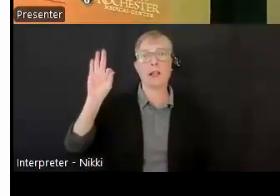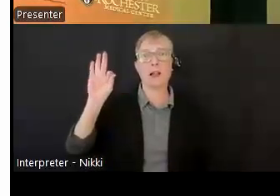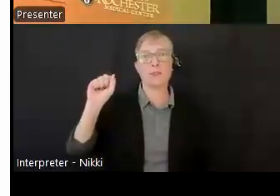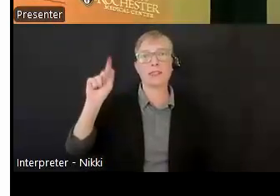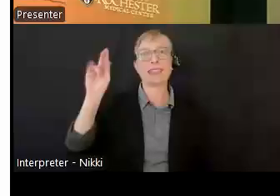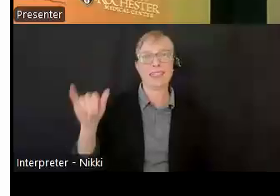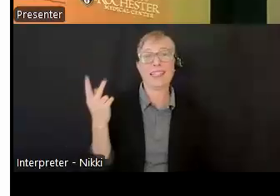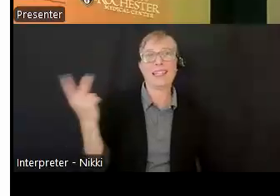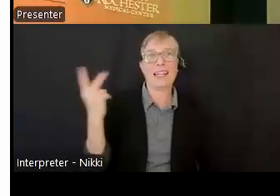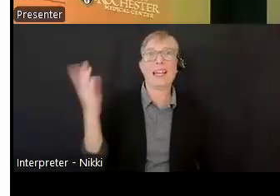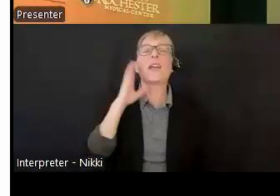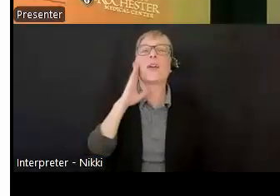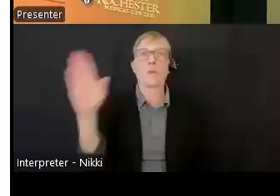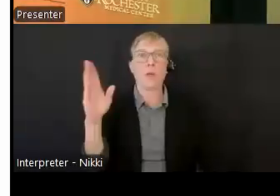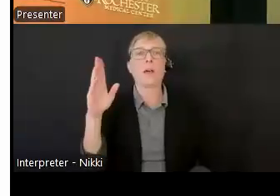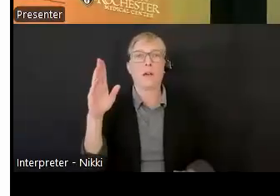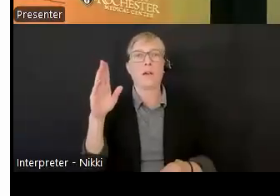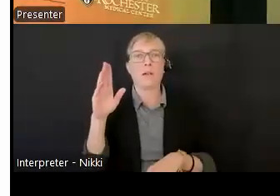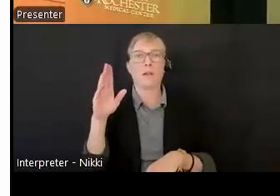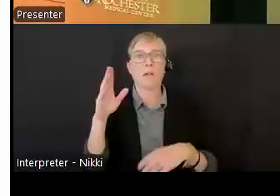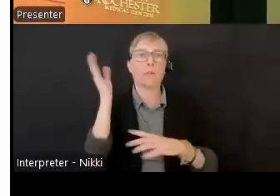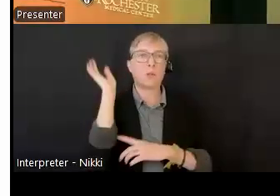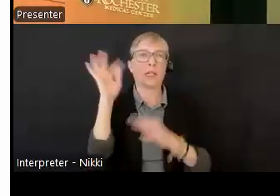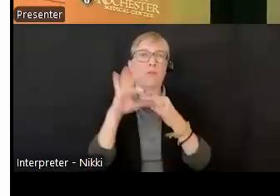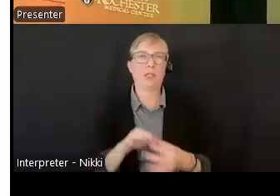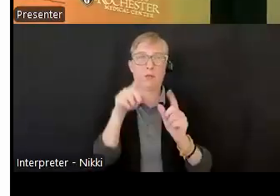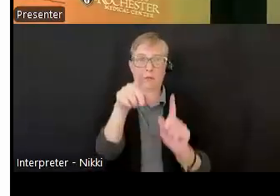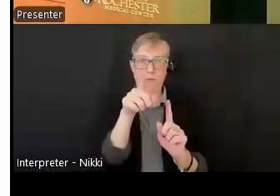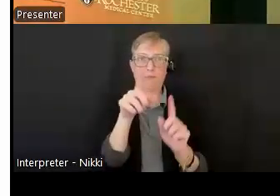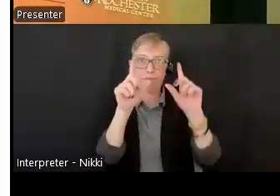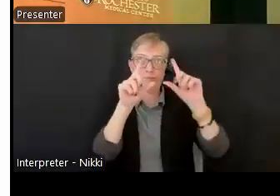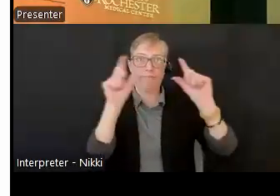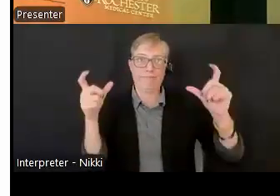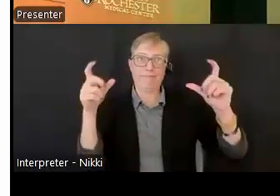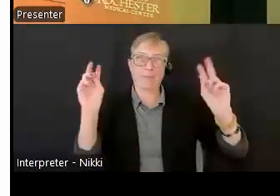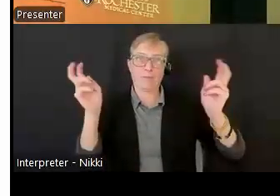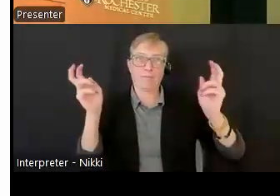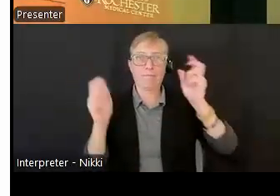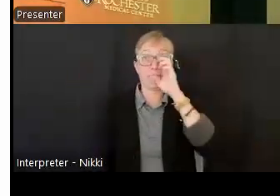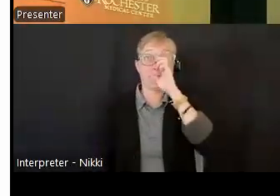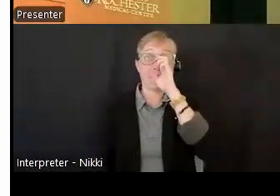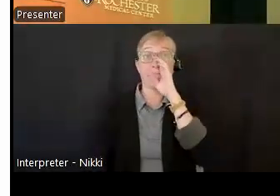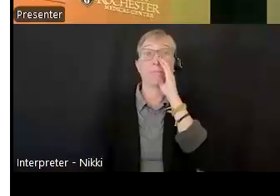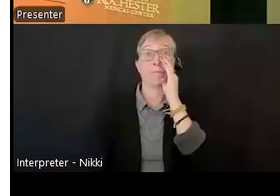modeling to identify factors associated with acute overdose risk in the URMC opioid treatment program.